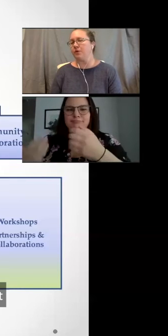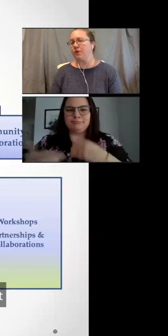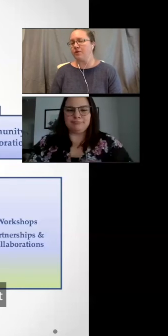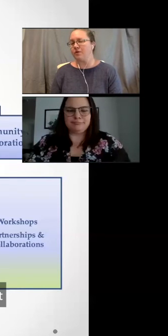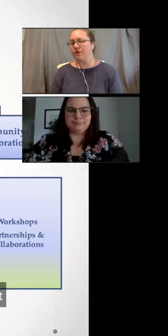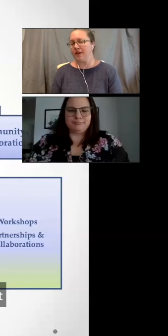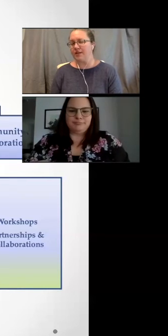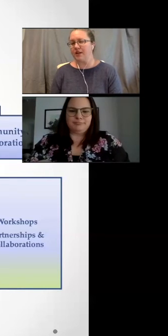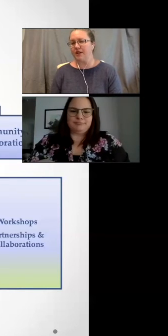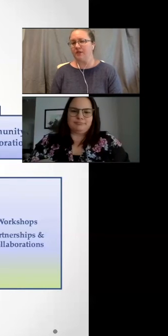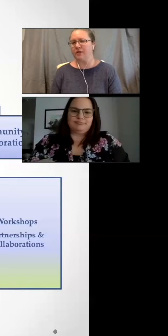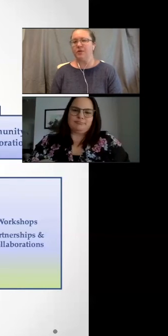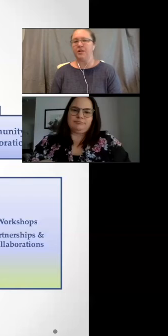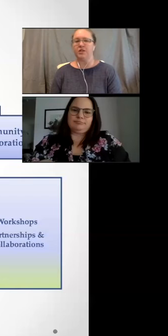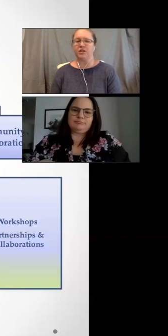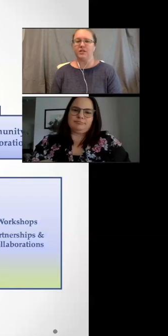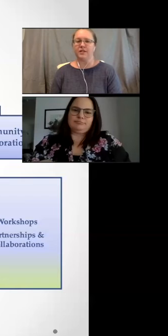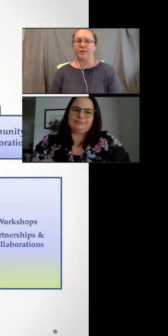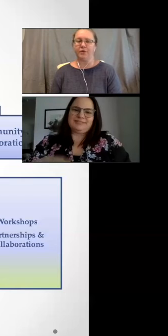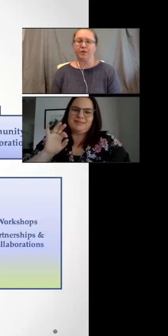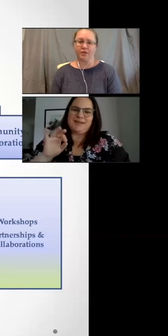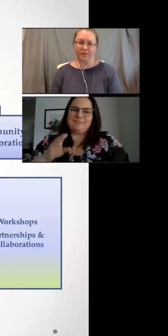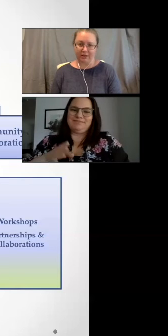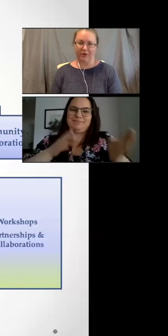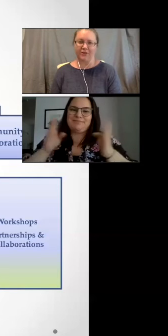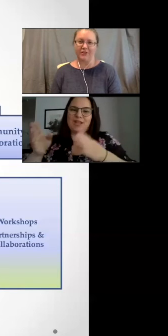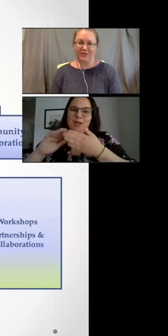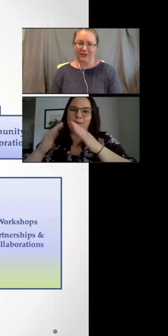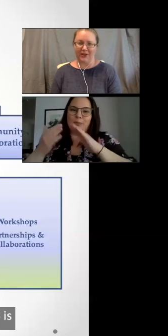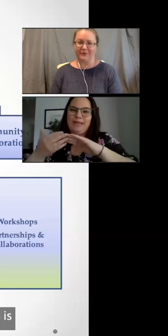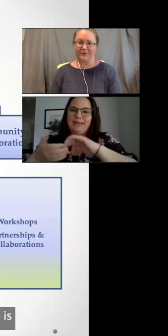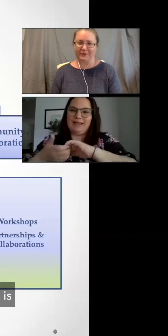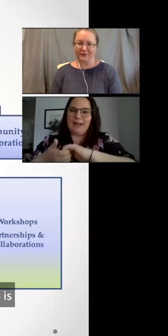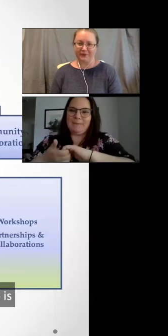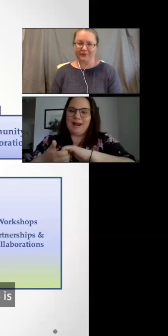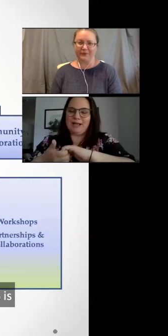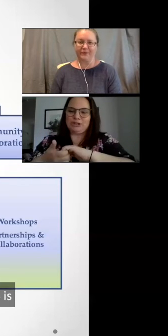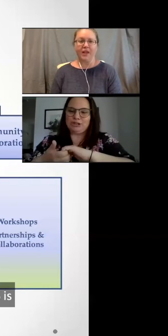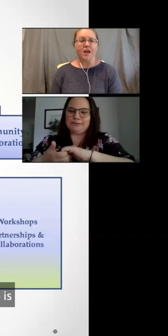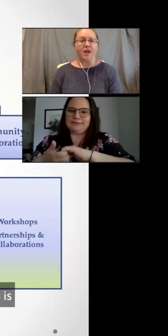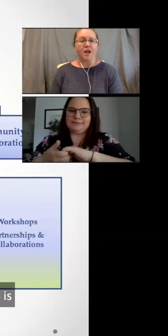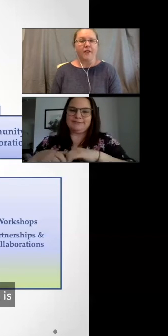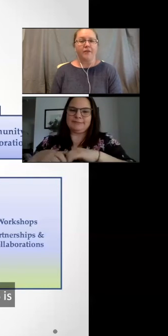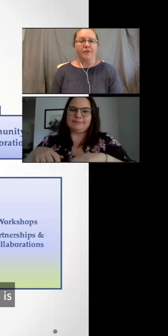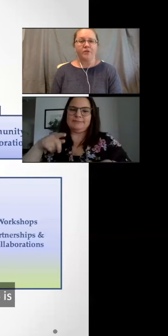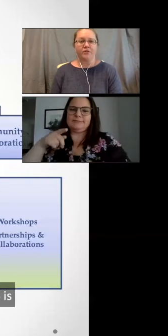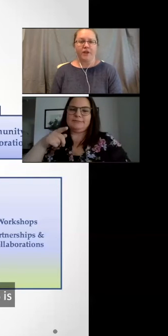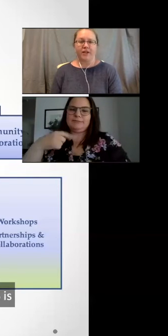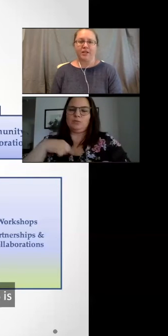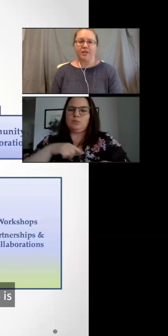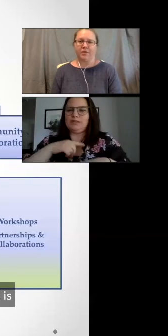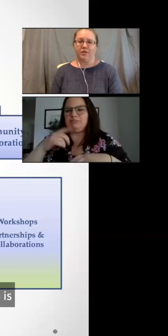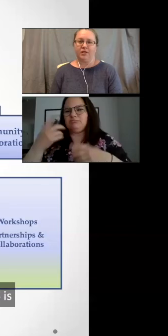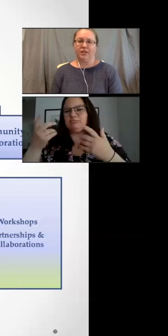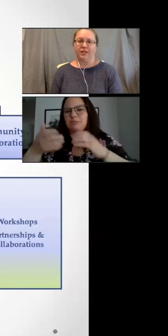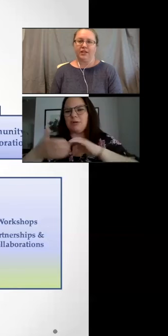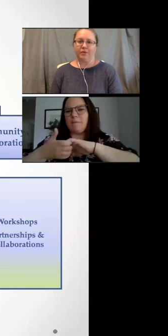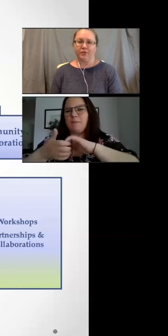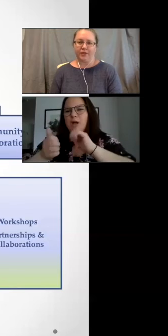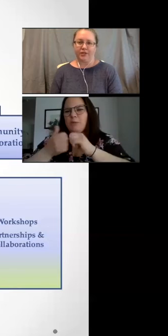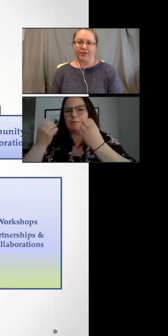some support with that, and PDHHS is happy to walk alongside parents to do that. And then we look over at